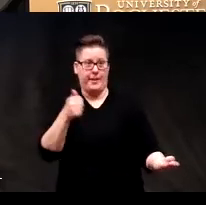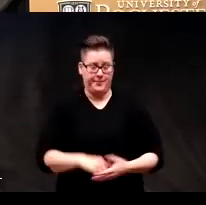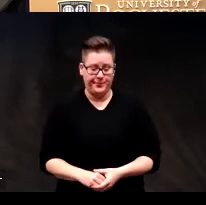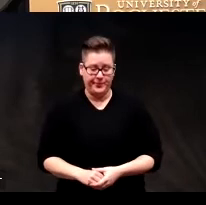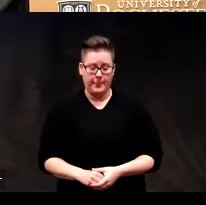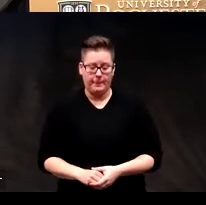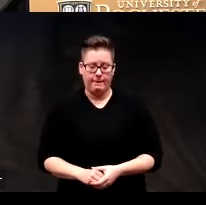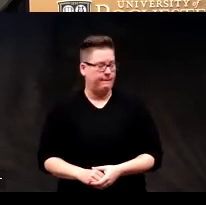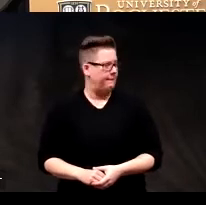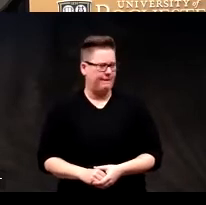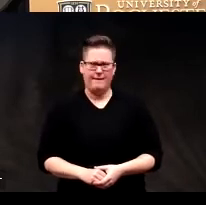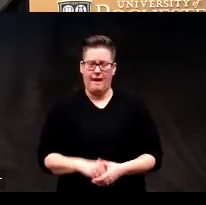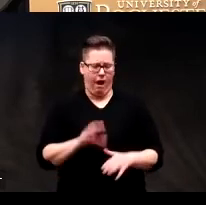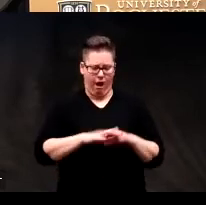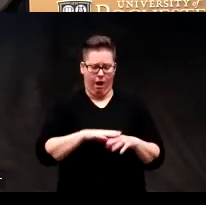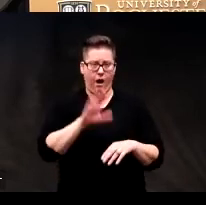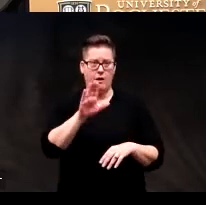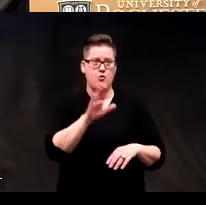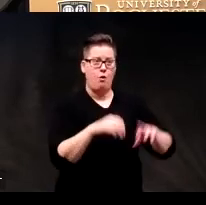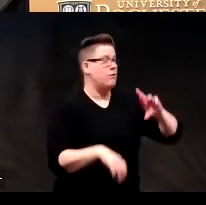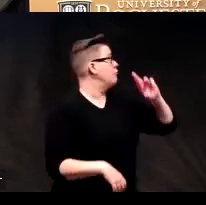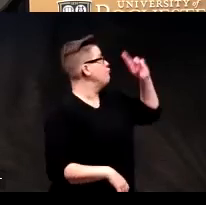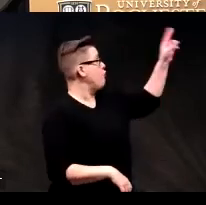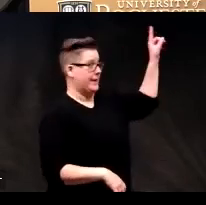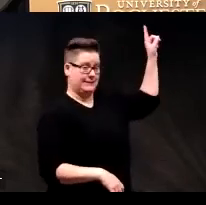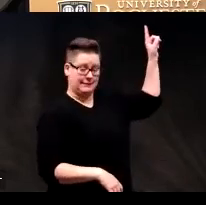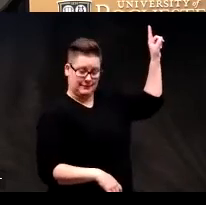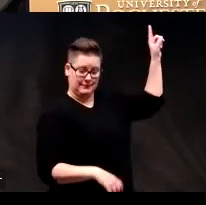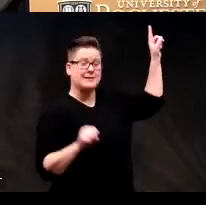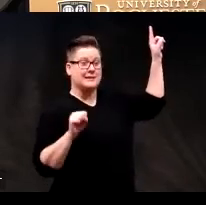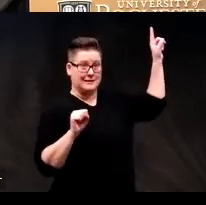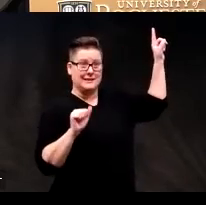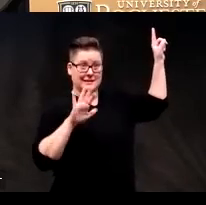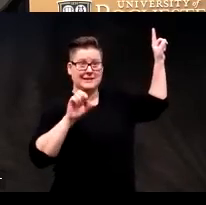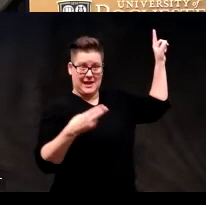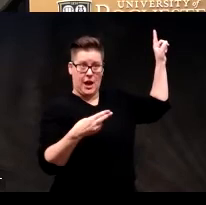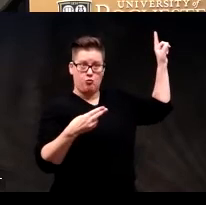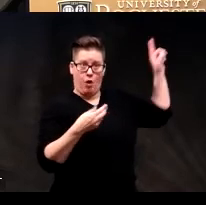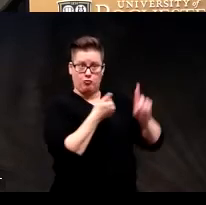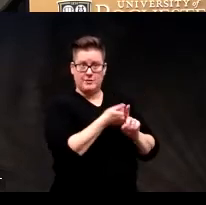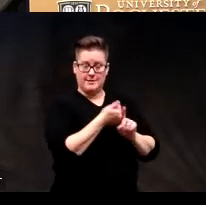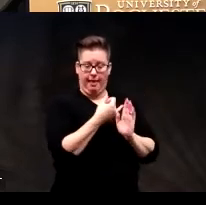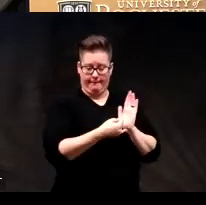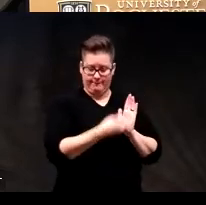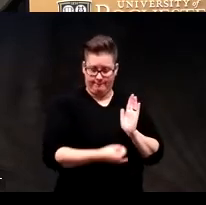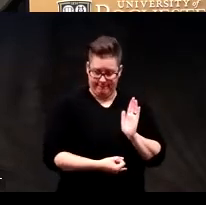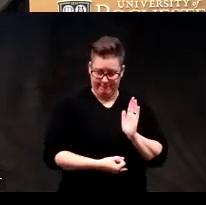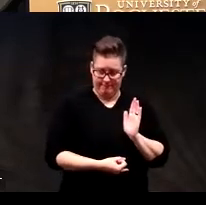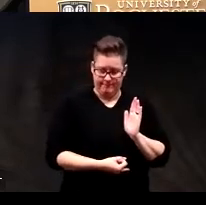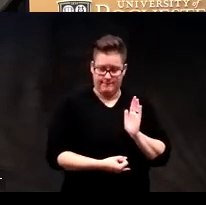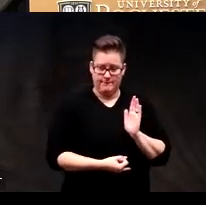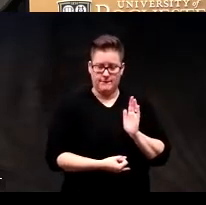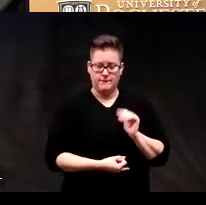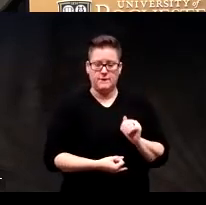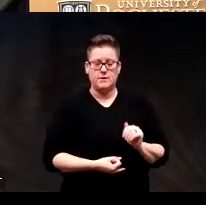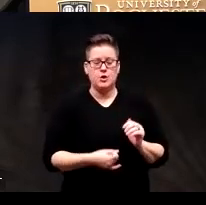the right of the screen, that is Sarah. She identified herself. And then she's